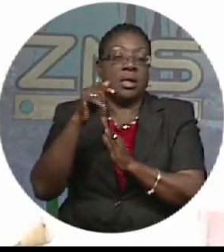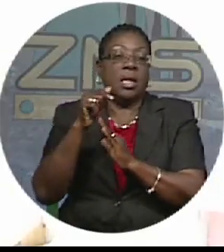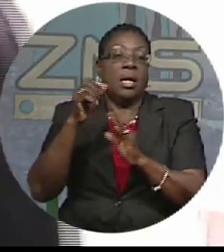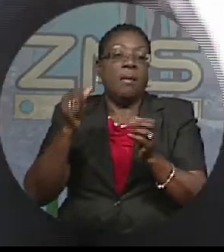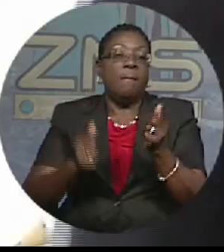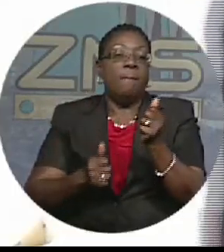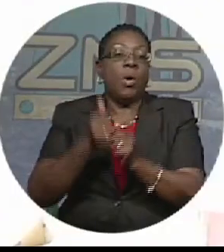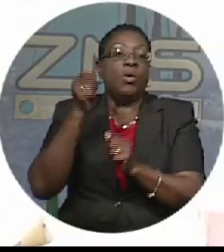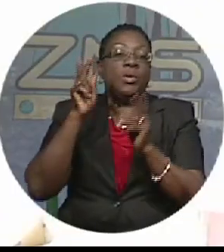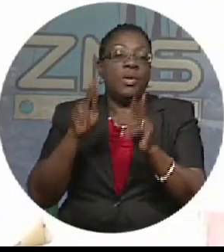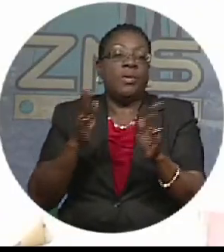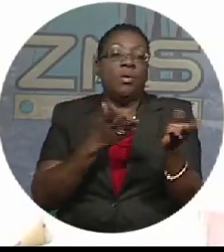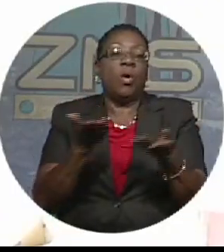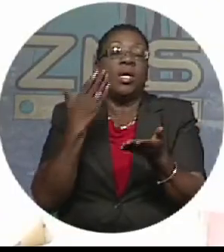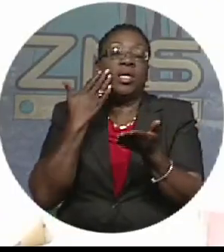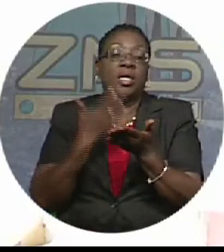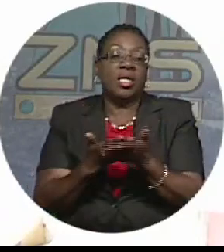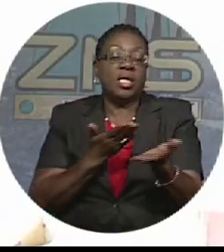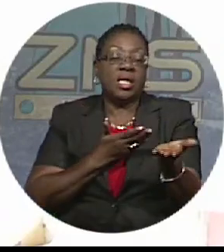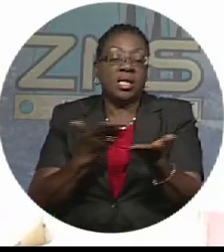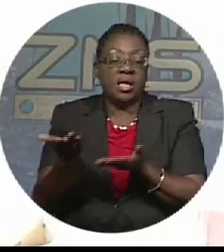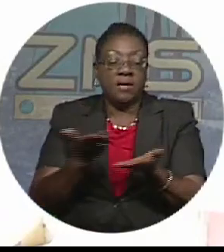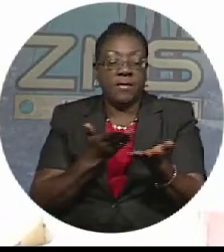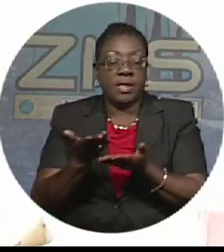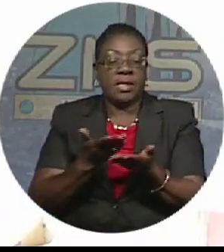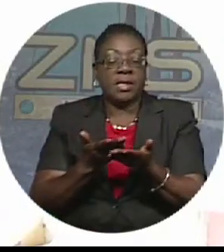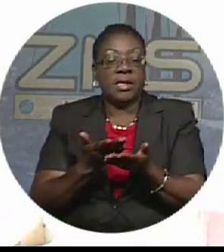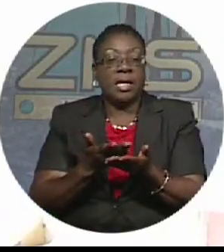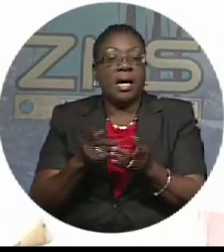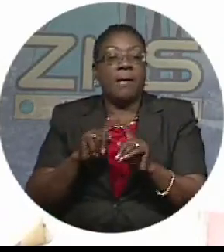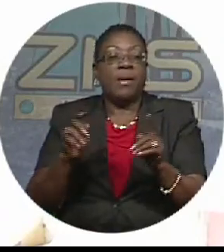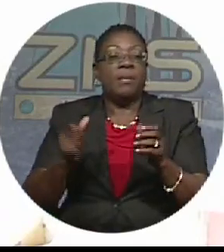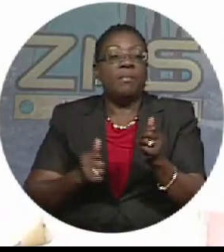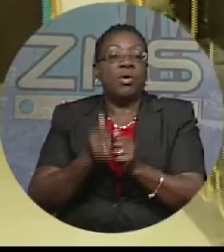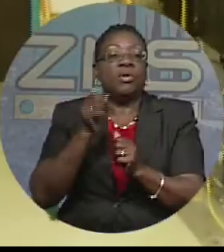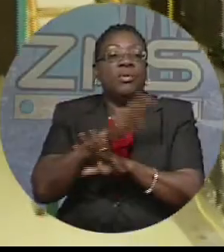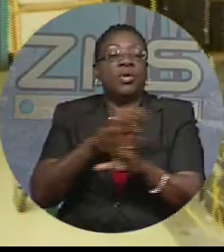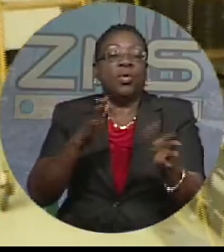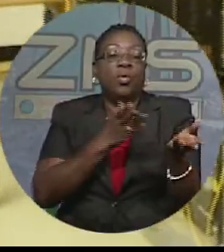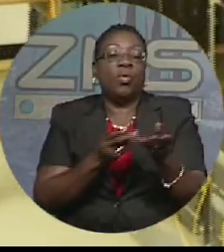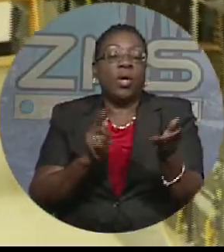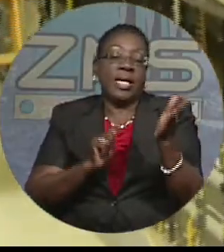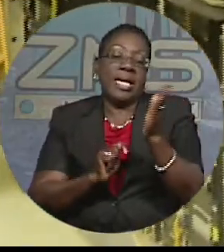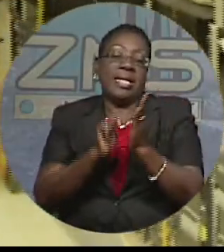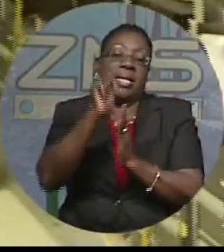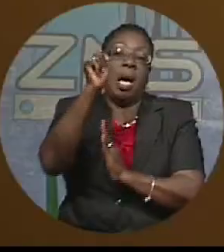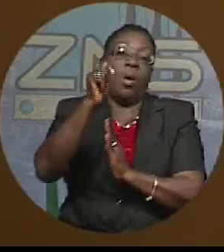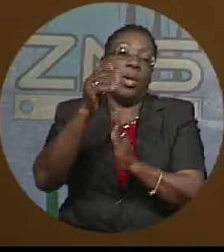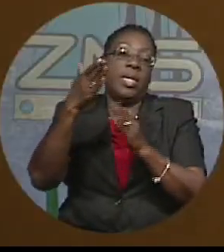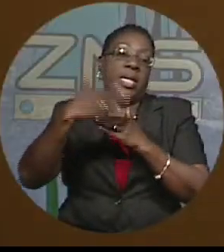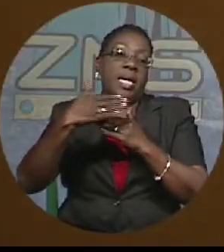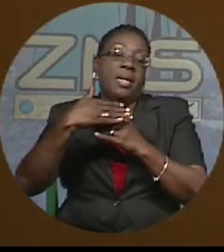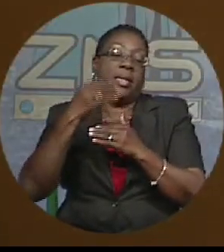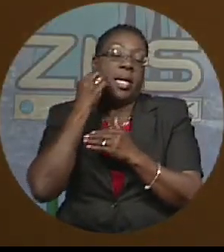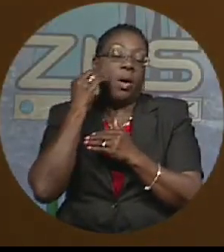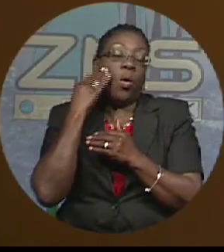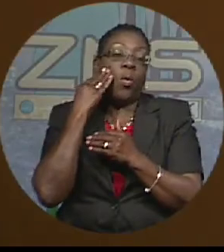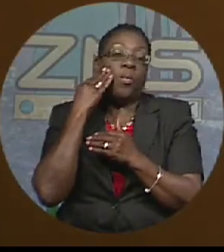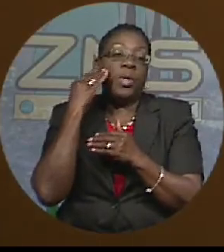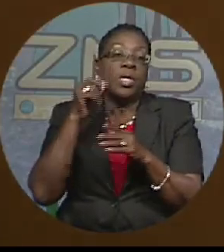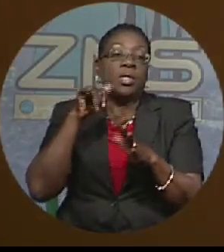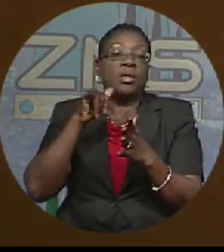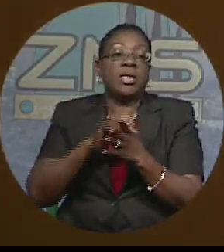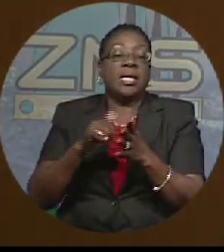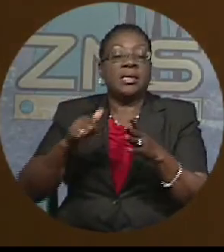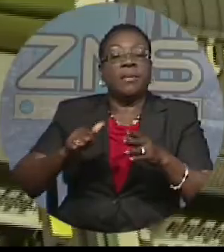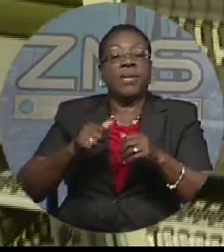Most people want good cellular services, but most people don't want a tower in their backyard. So that's a major